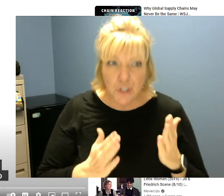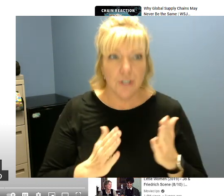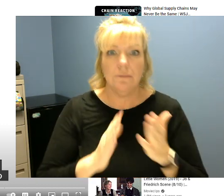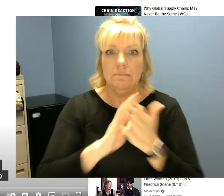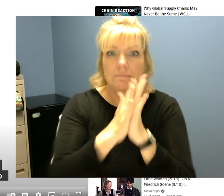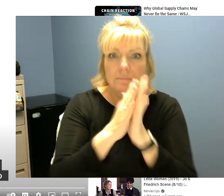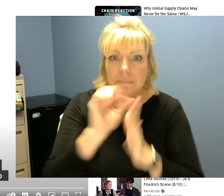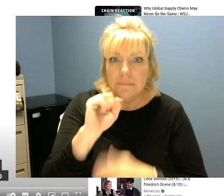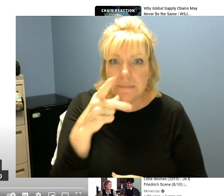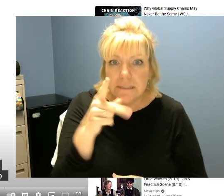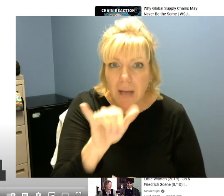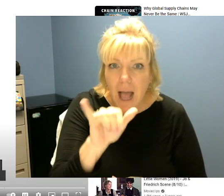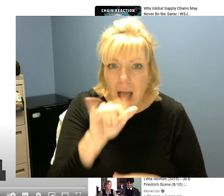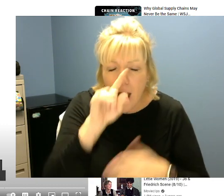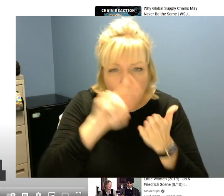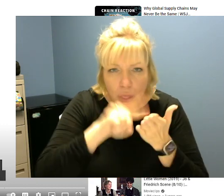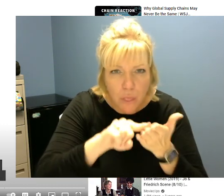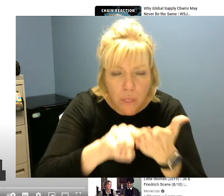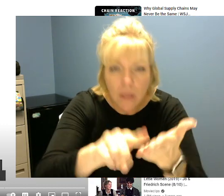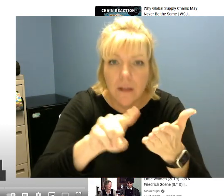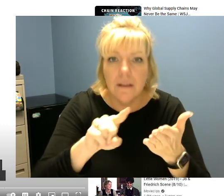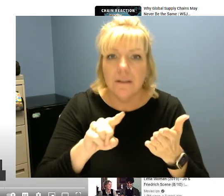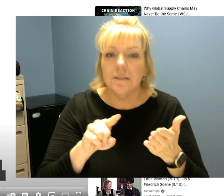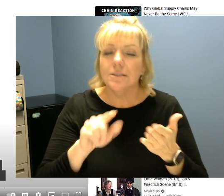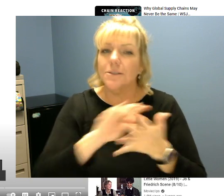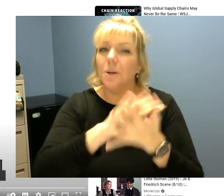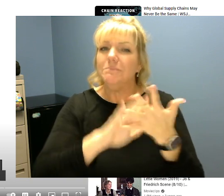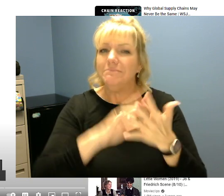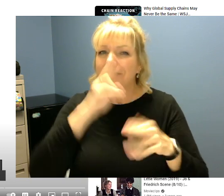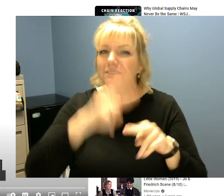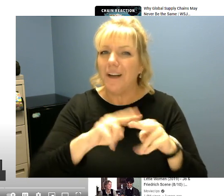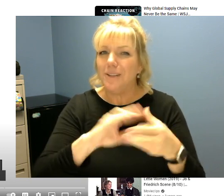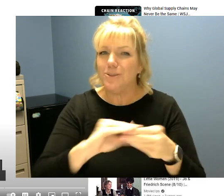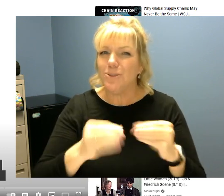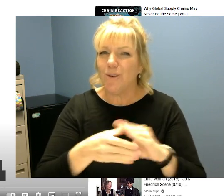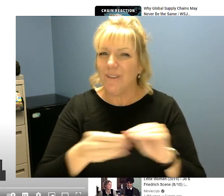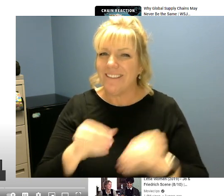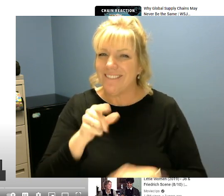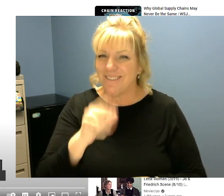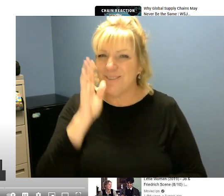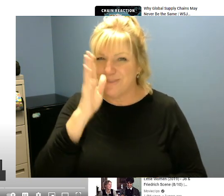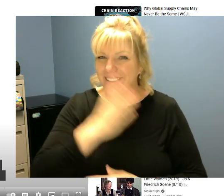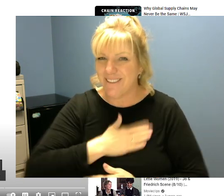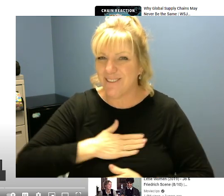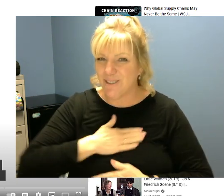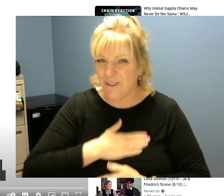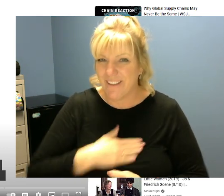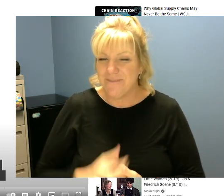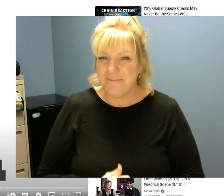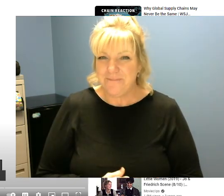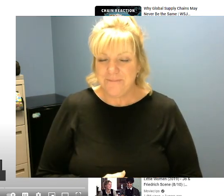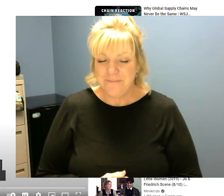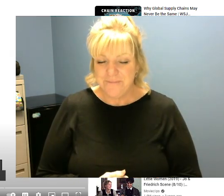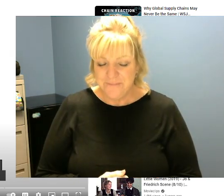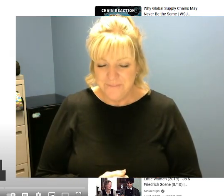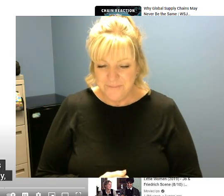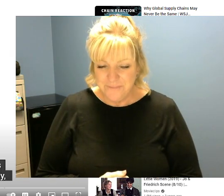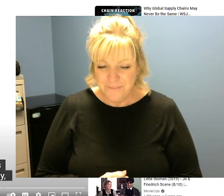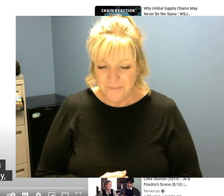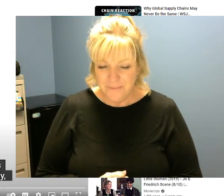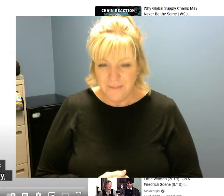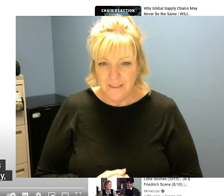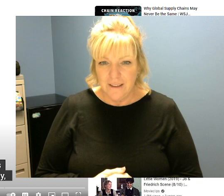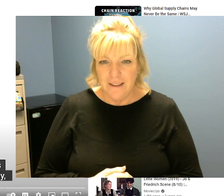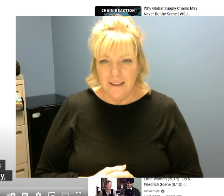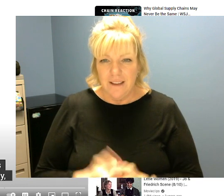spies. And so those are some really fun stories. I think you're going to enjoy those. And then a couple of